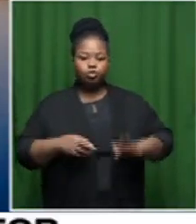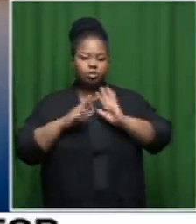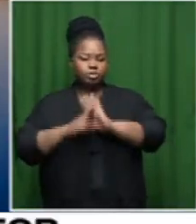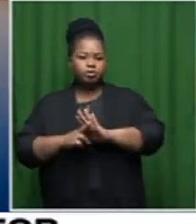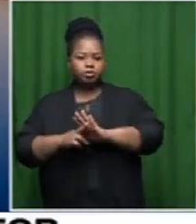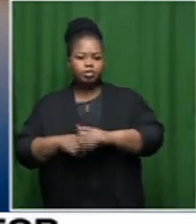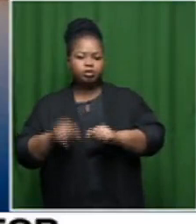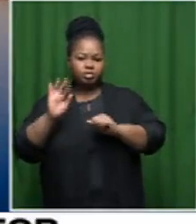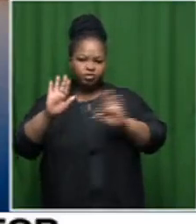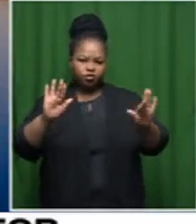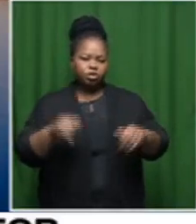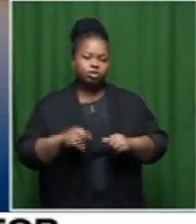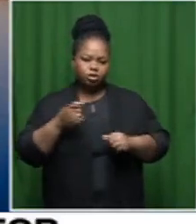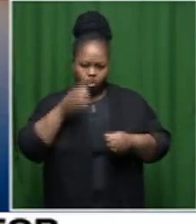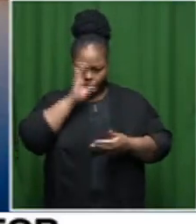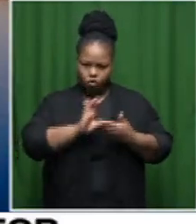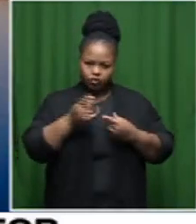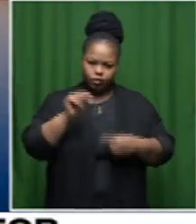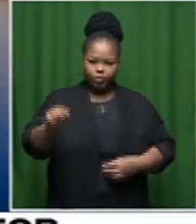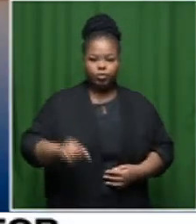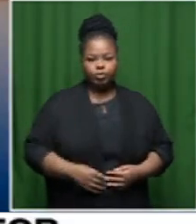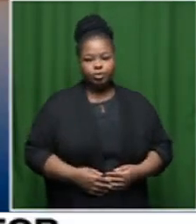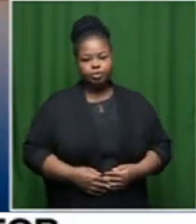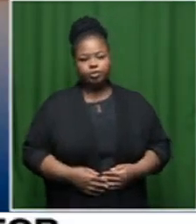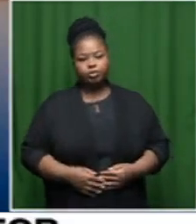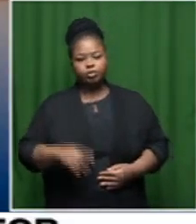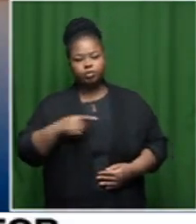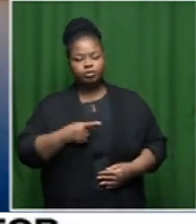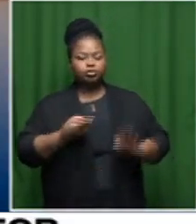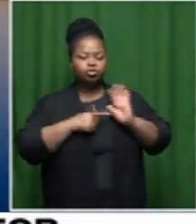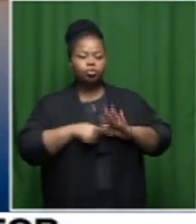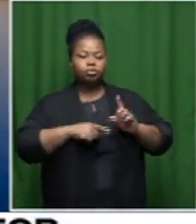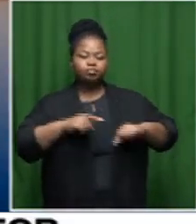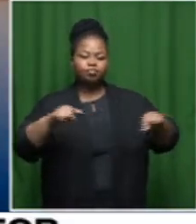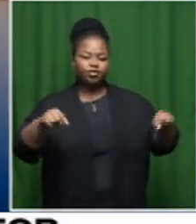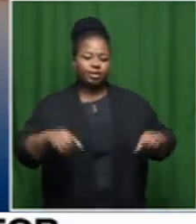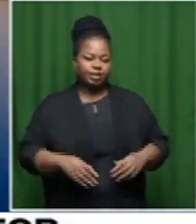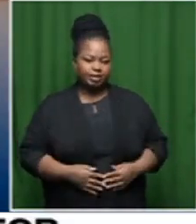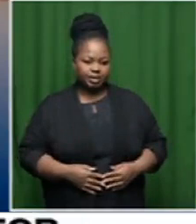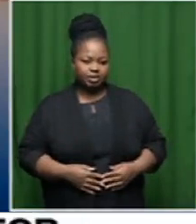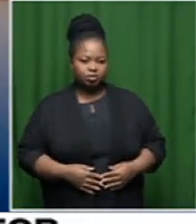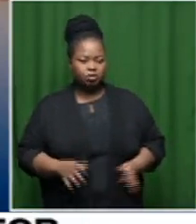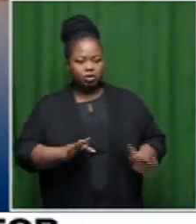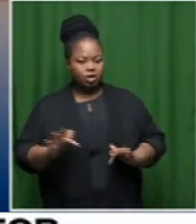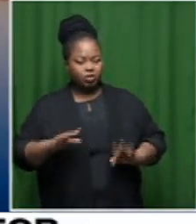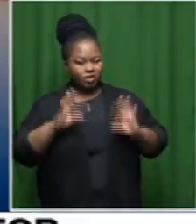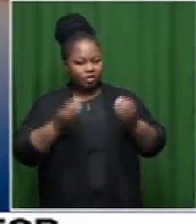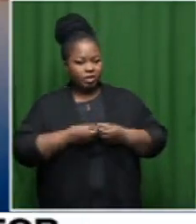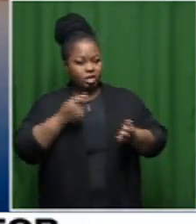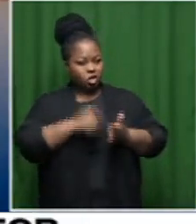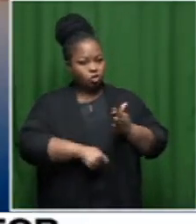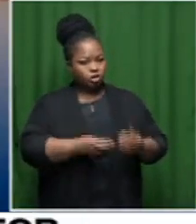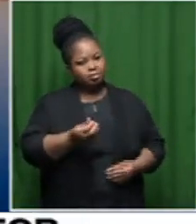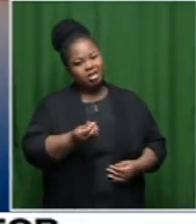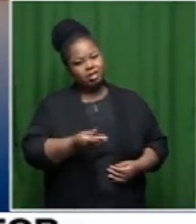represented, then the course is for you, because it just reveals the veil behind what goes into pricing.